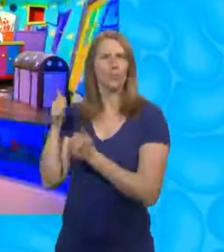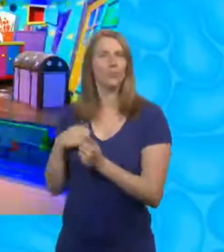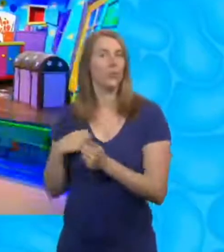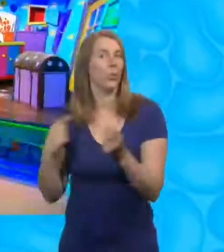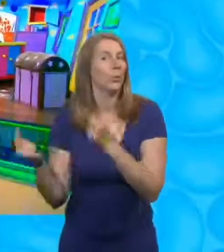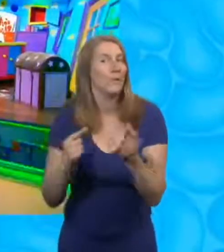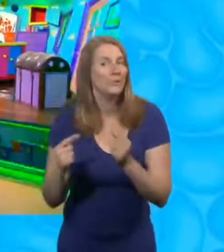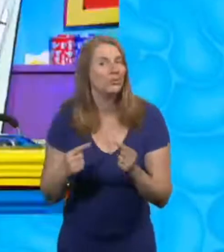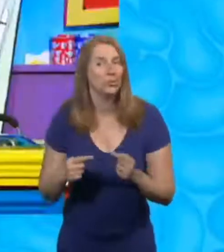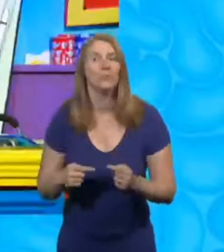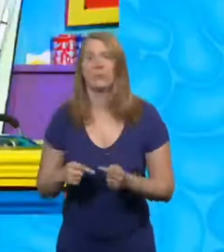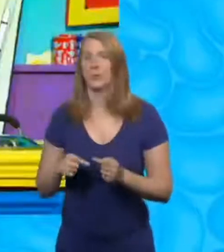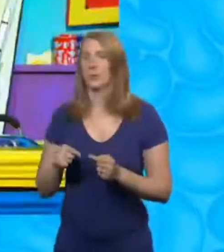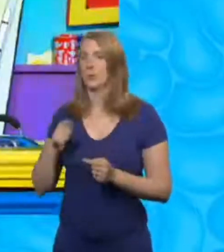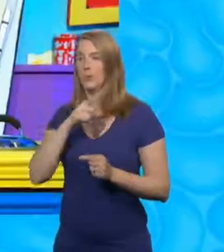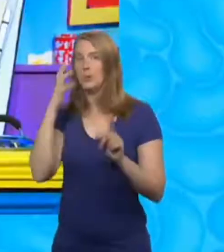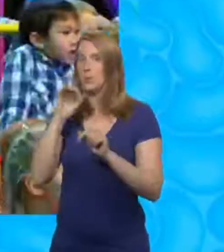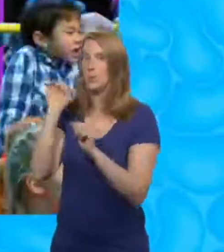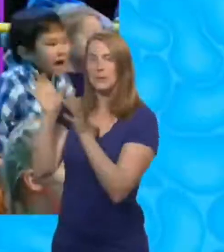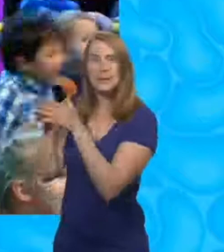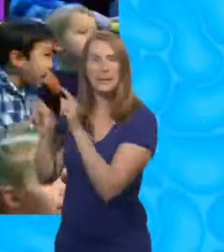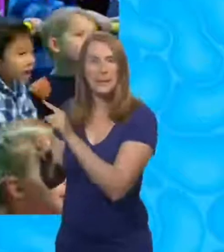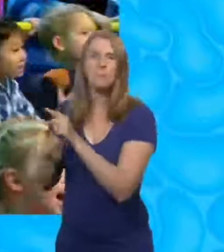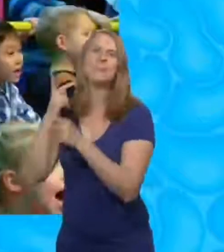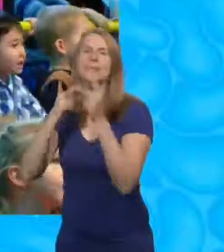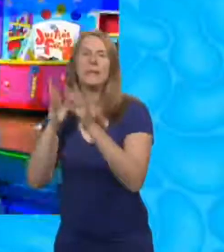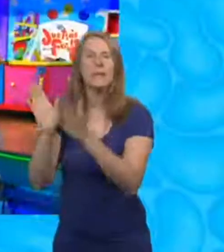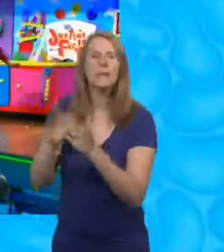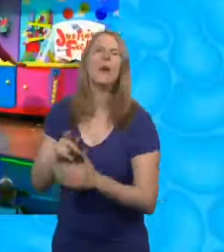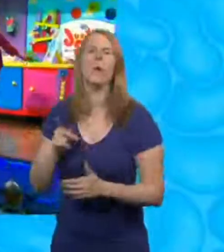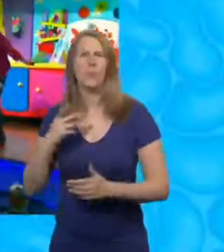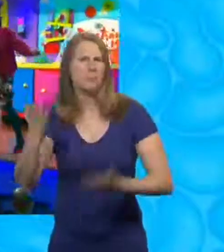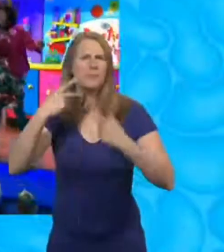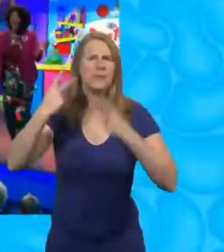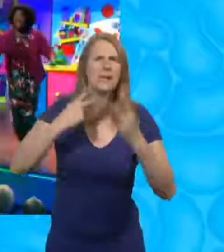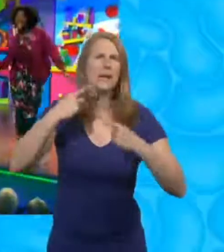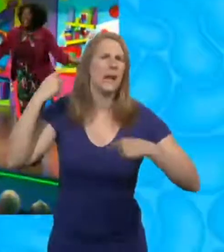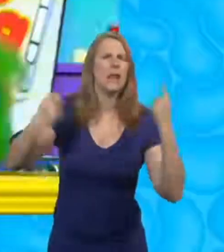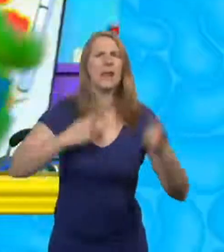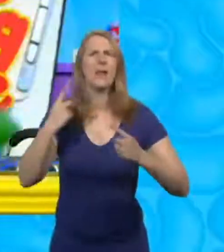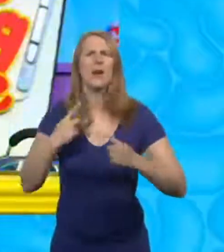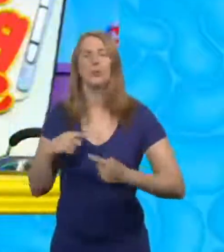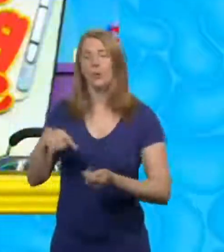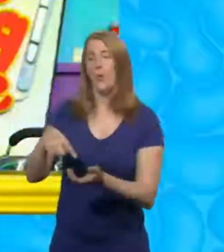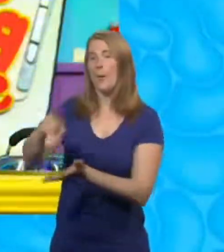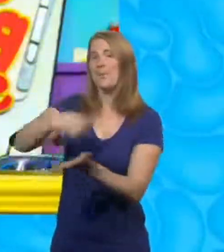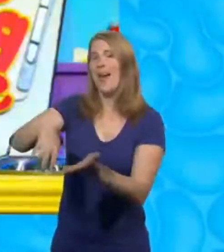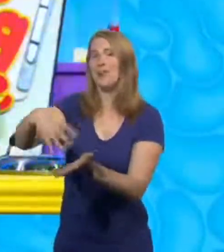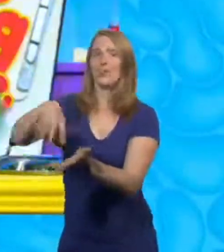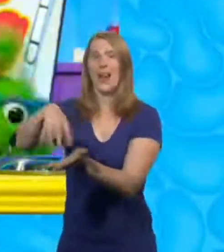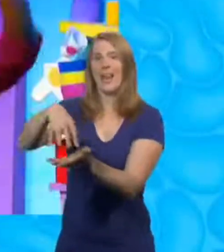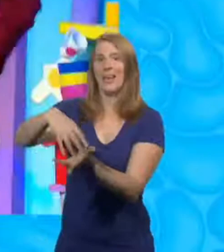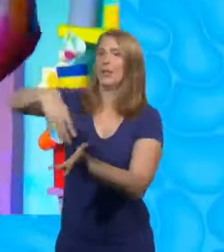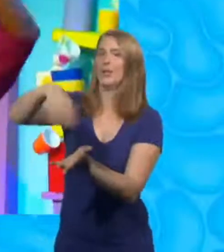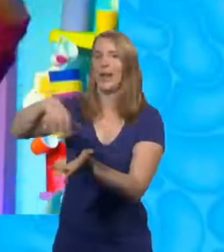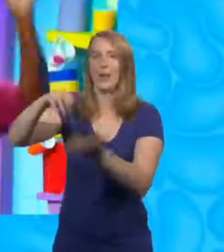sing first. We'll sing up there now. There we are. Here we go. Jelly on a plate! Jelly on a plate! A wibble wobble, wibble